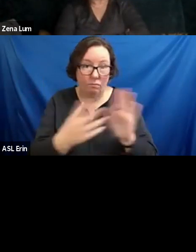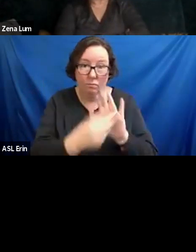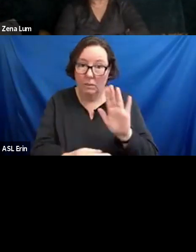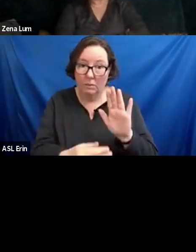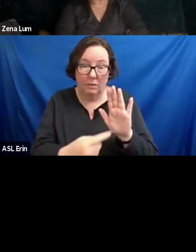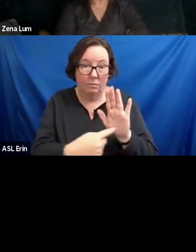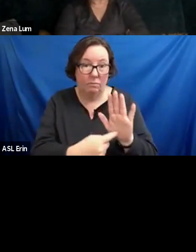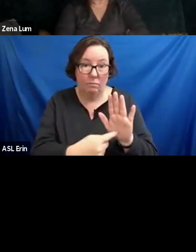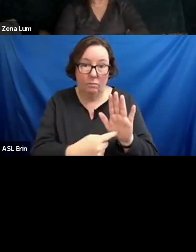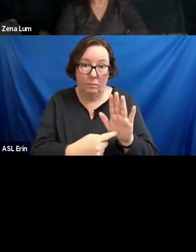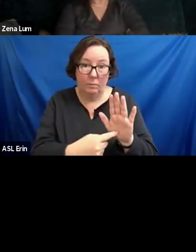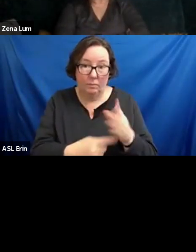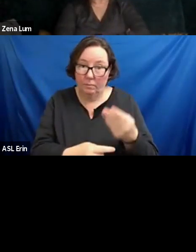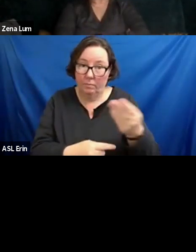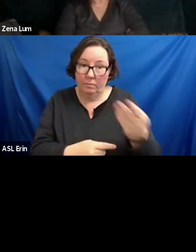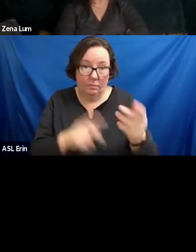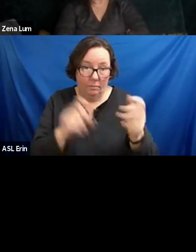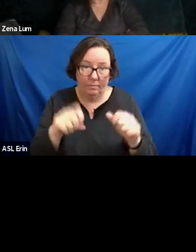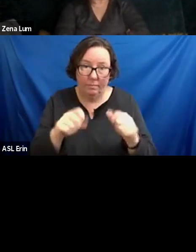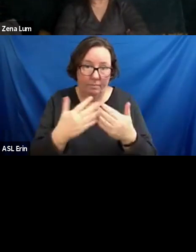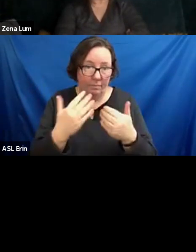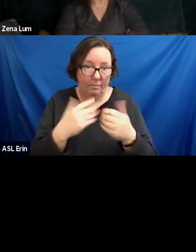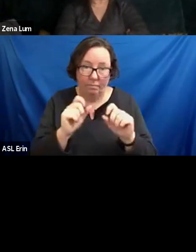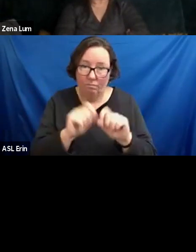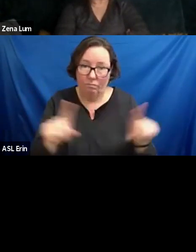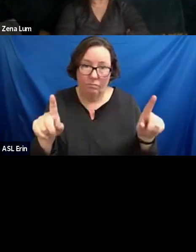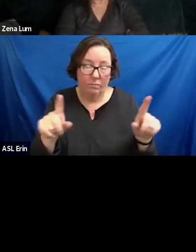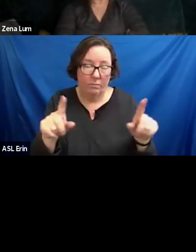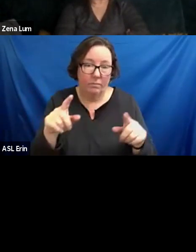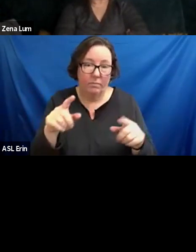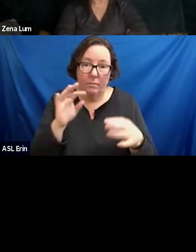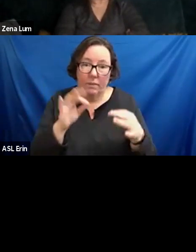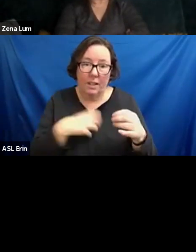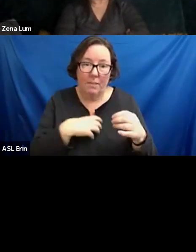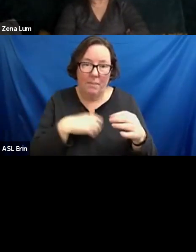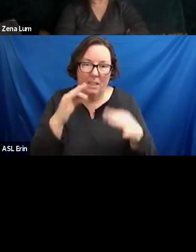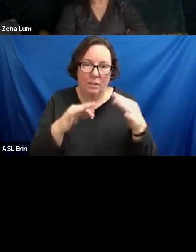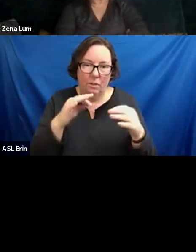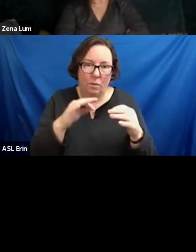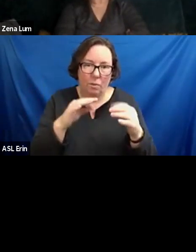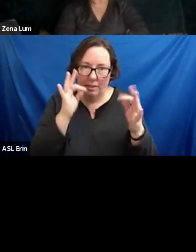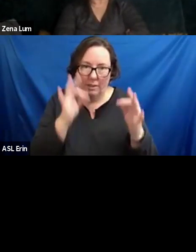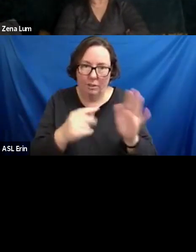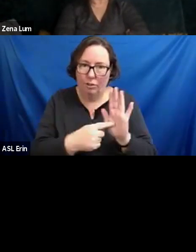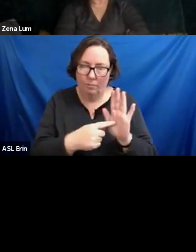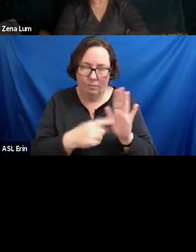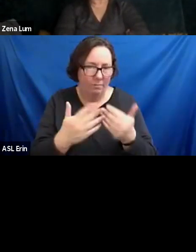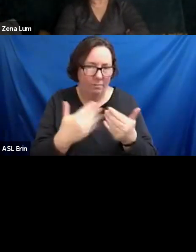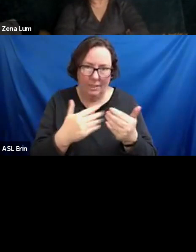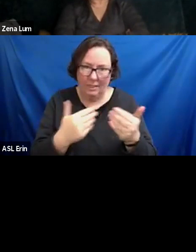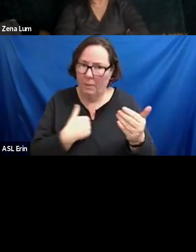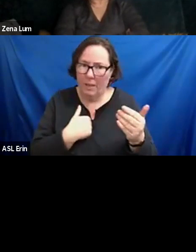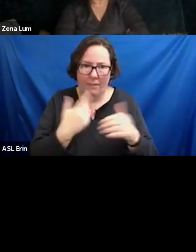the task force, the copy of the Court of Appeals opinion would be very easy for us to do that. We have